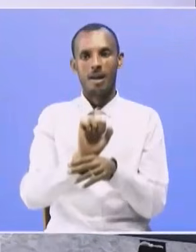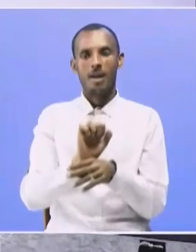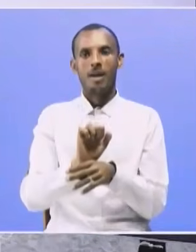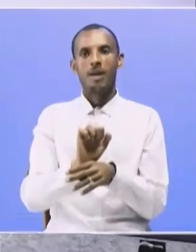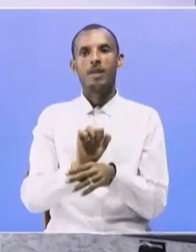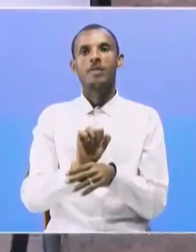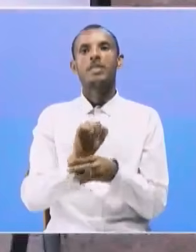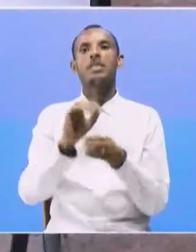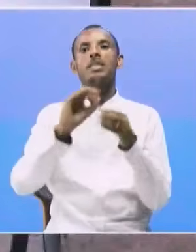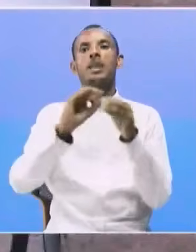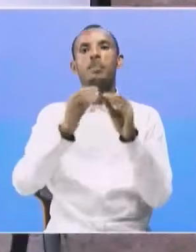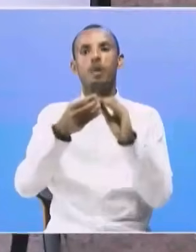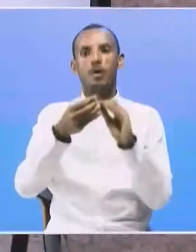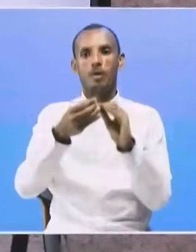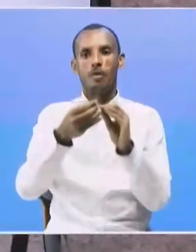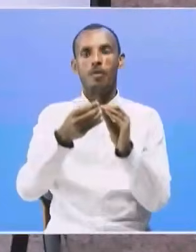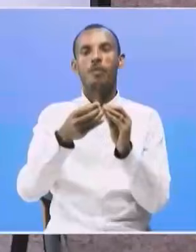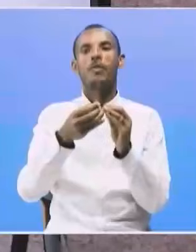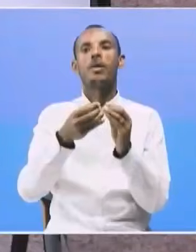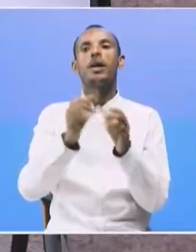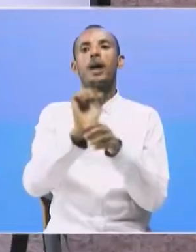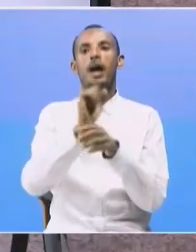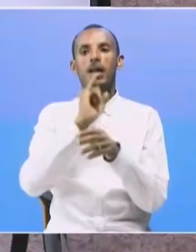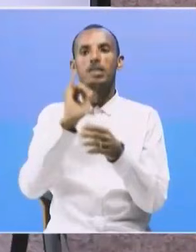the number of cars in the world is limited.